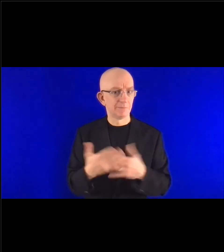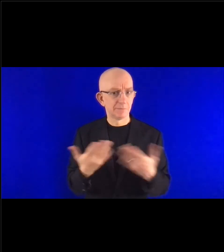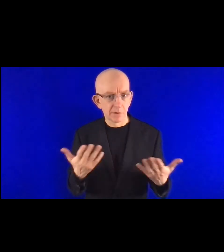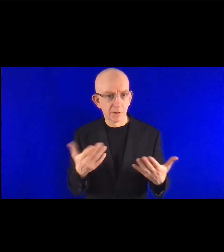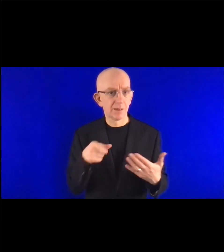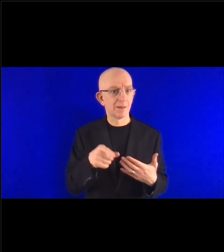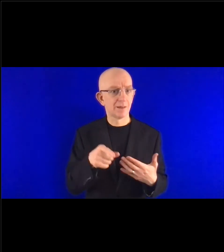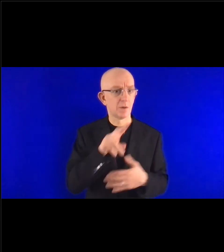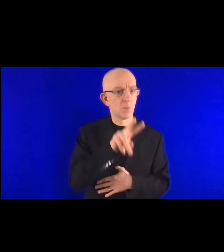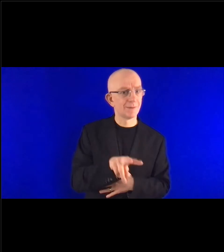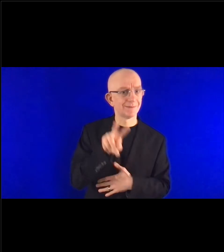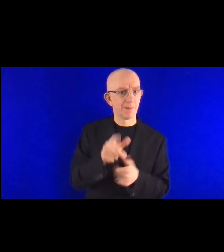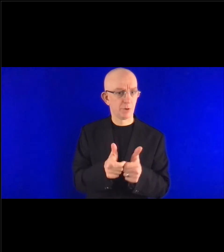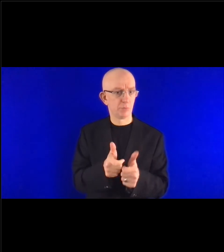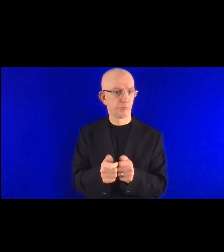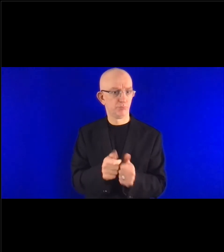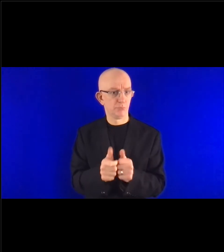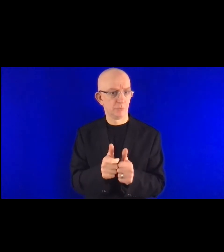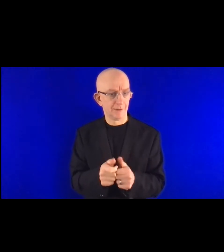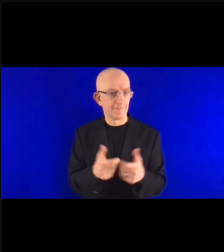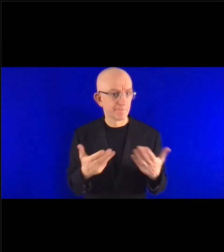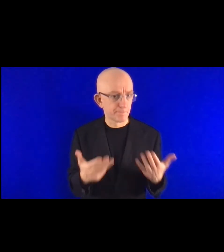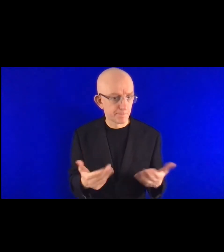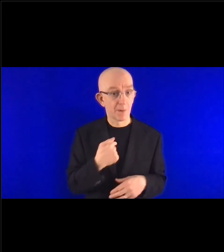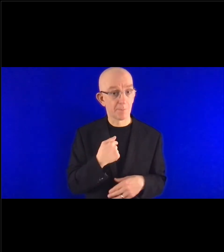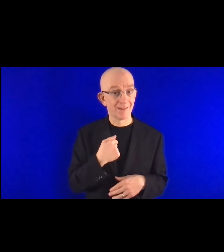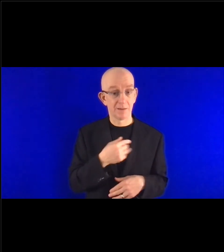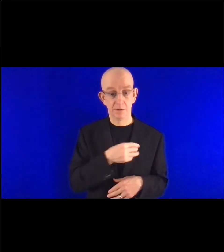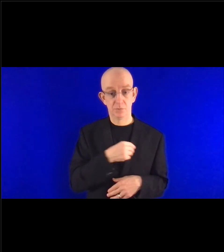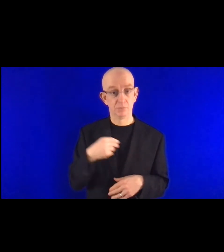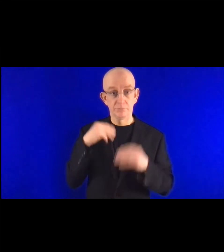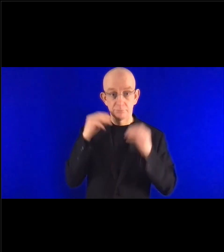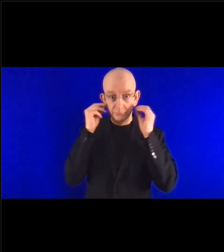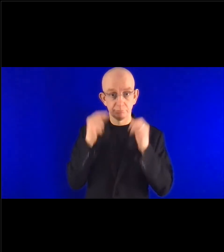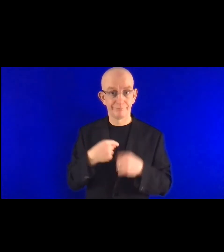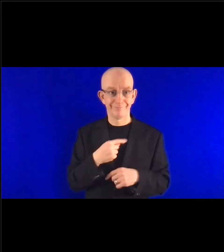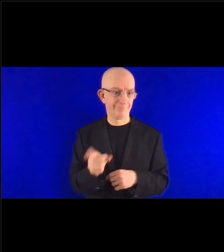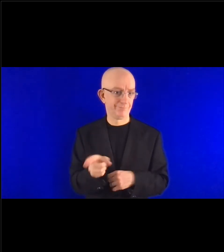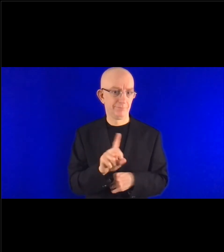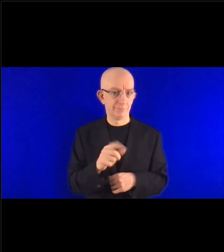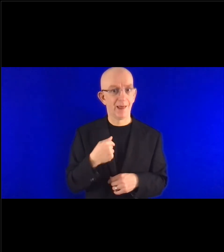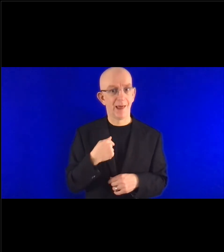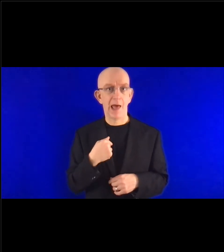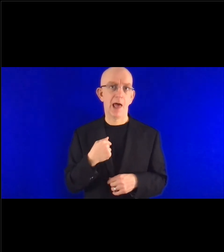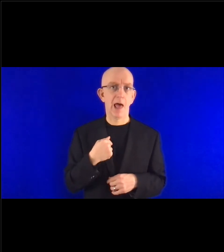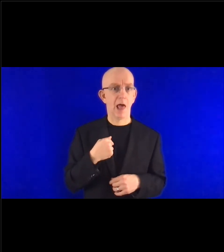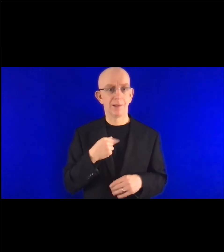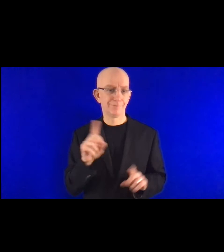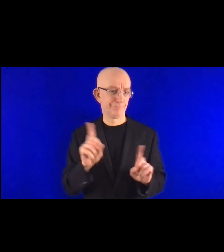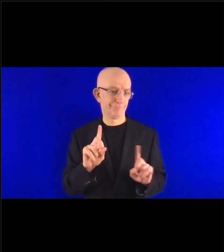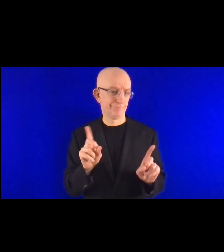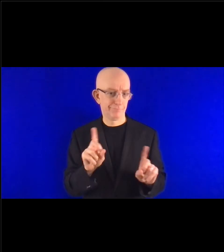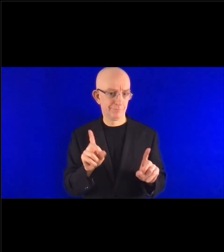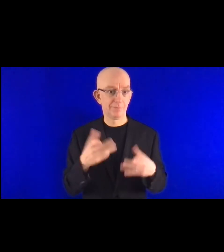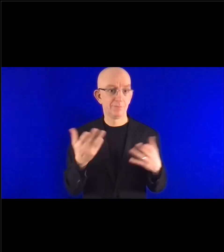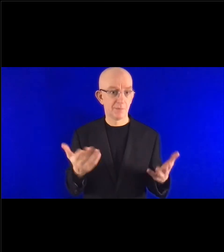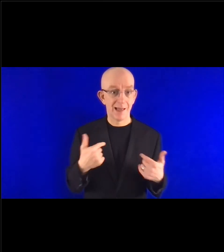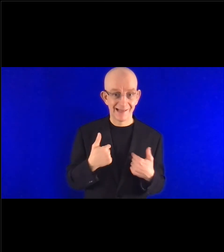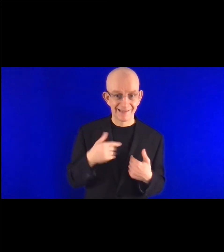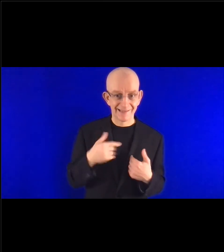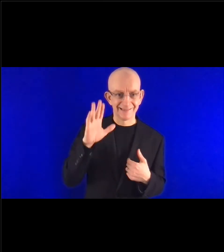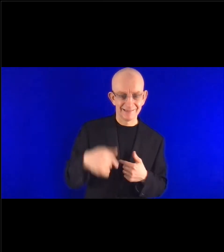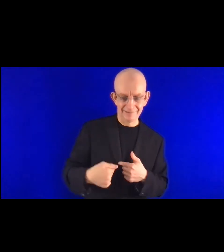I can't help but wonder if we'd be better if we wouldn't have taken all the time that